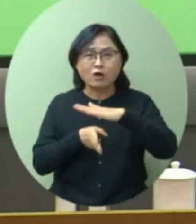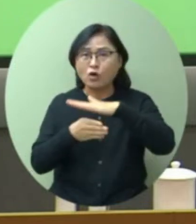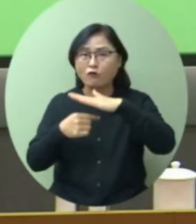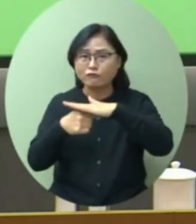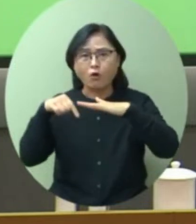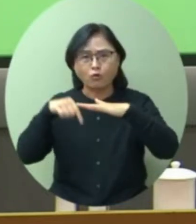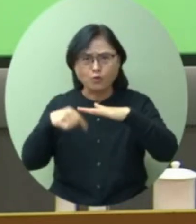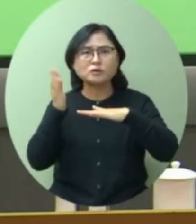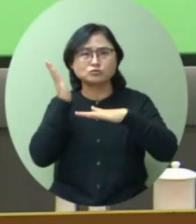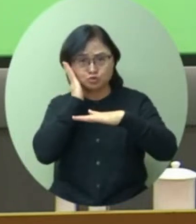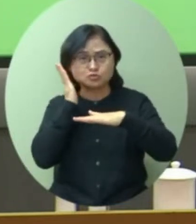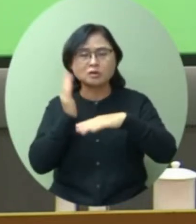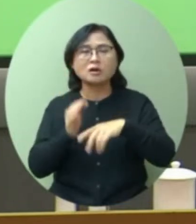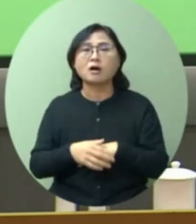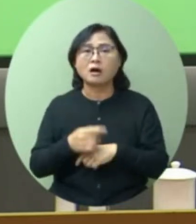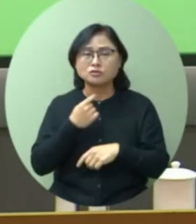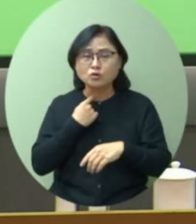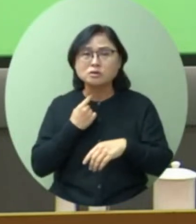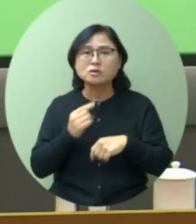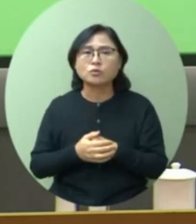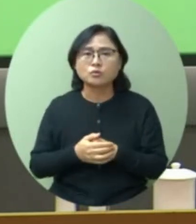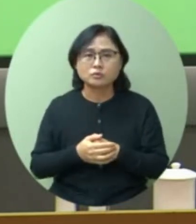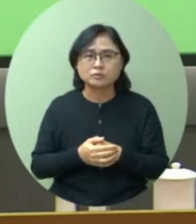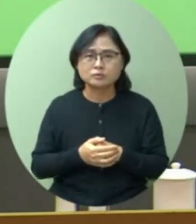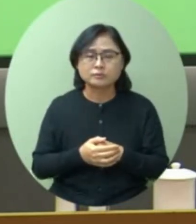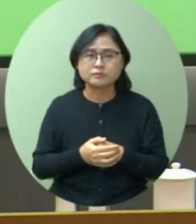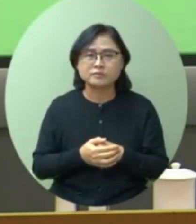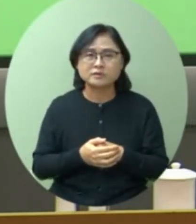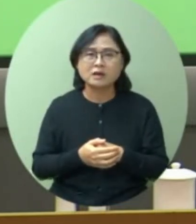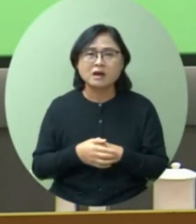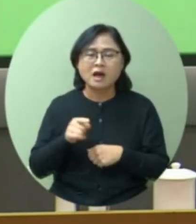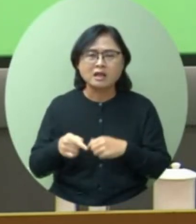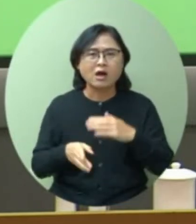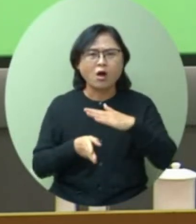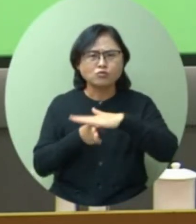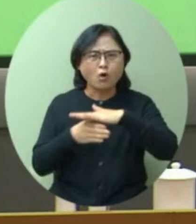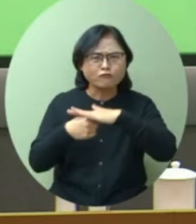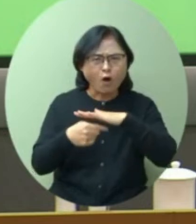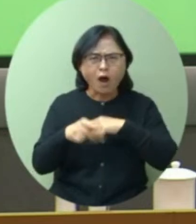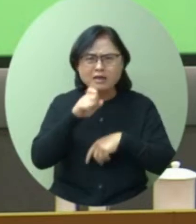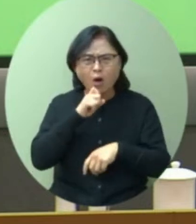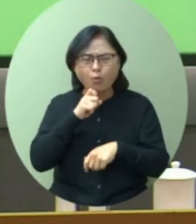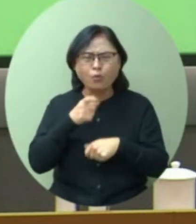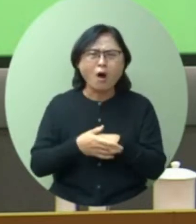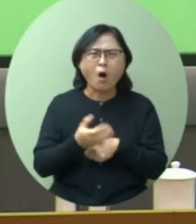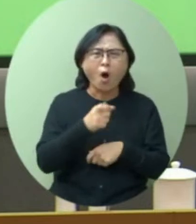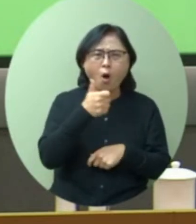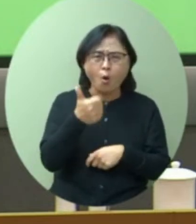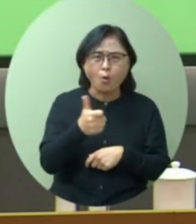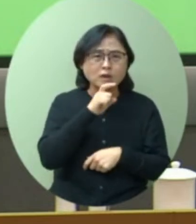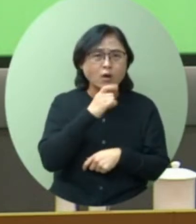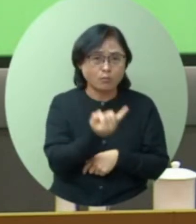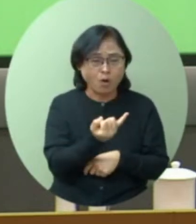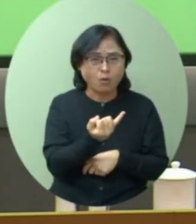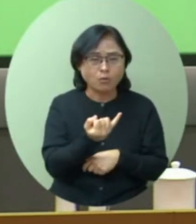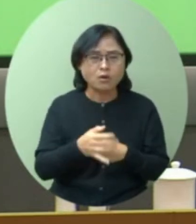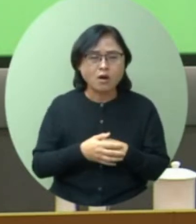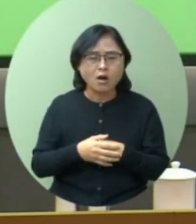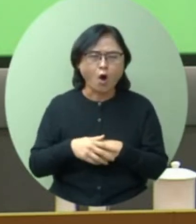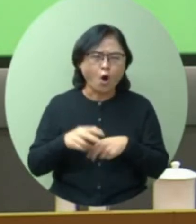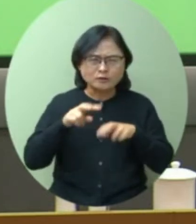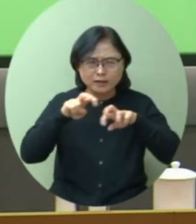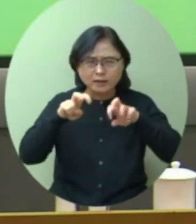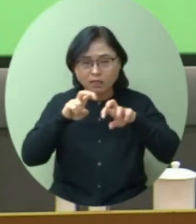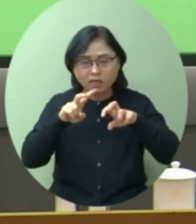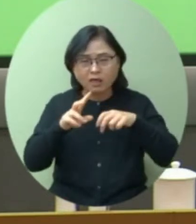110,000 households have a need to stay in this kind of housing. The quality